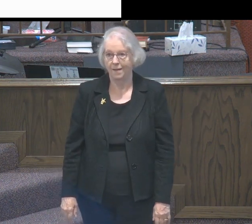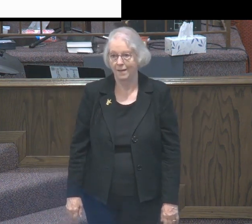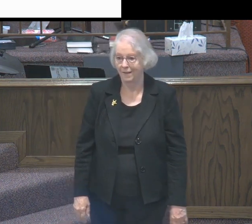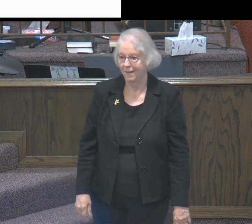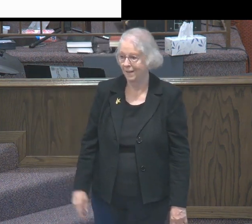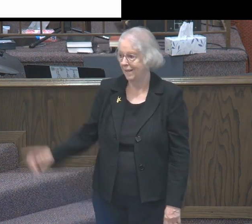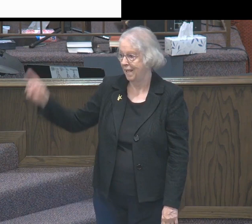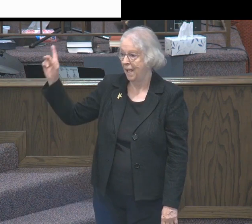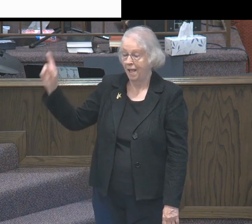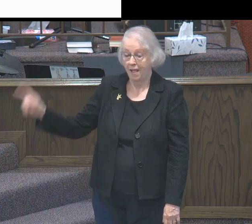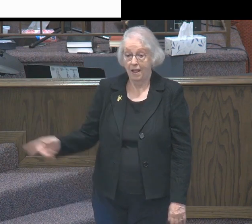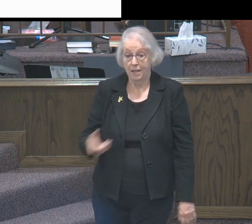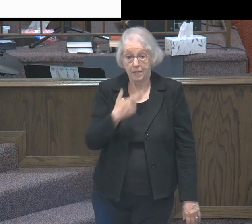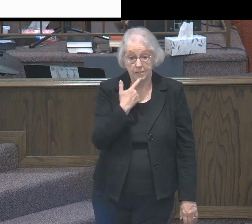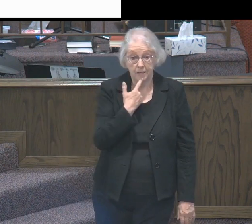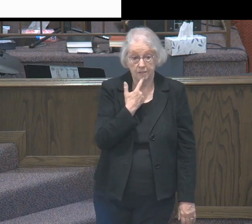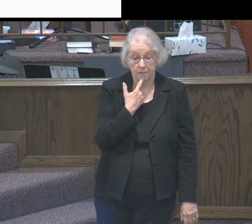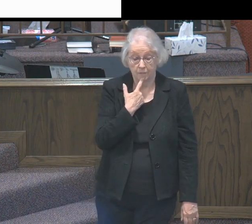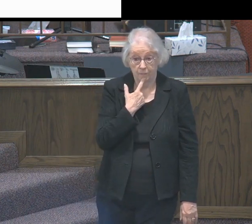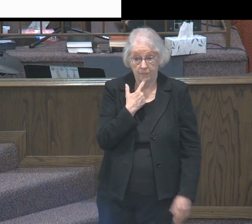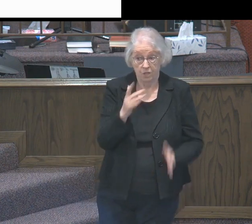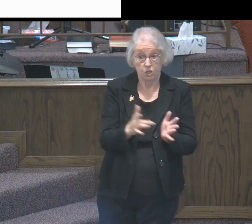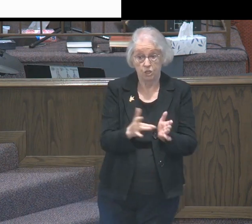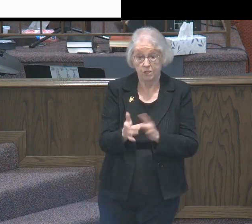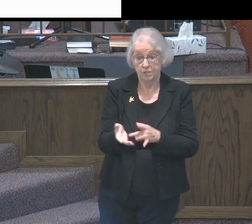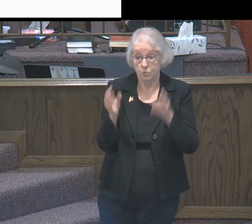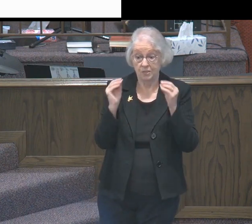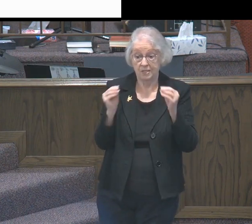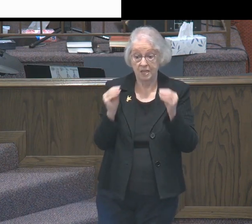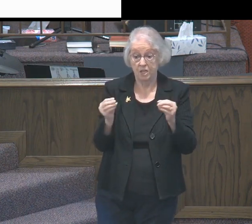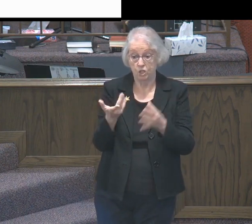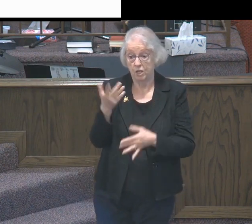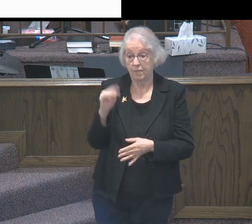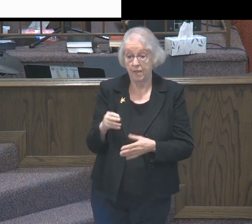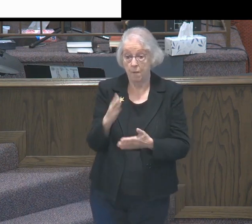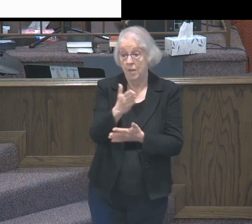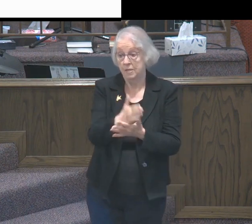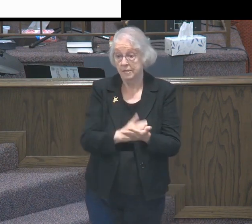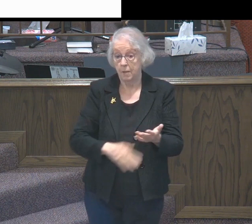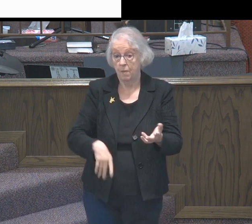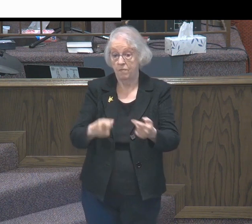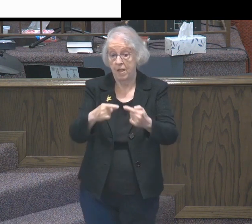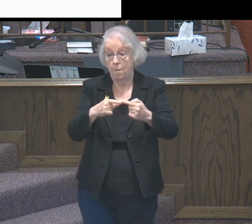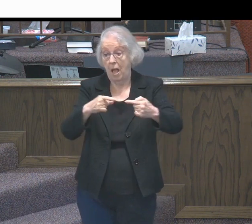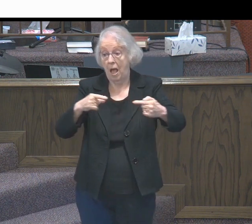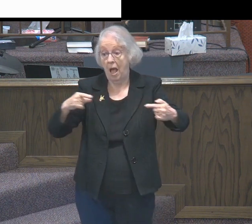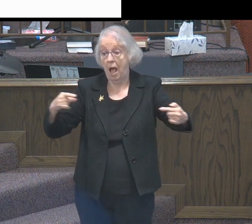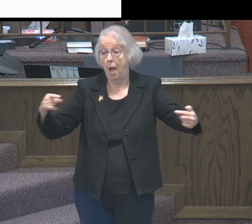But you say, whoever says to his father or mother, whatever profit you might have received from me is a gift to God. In other words,